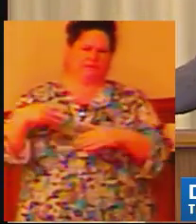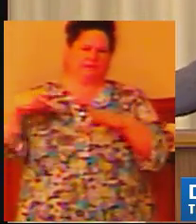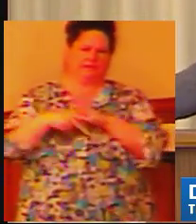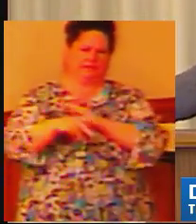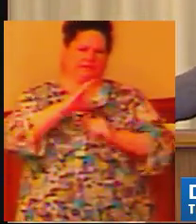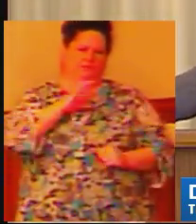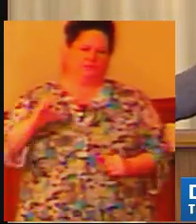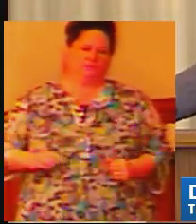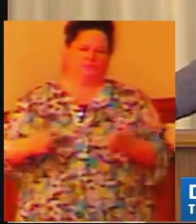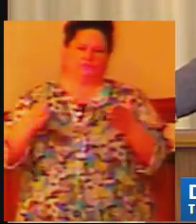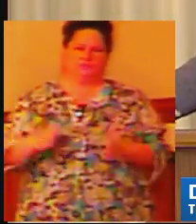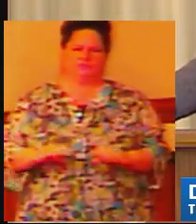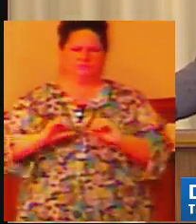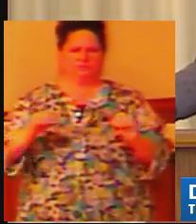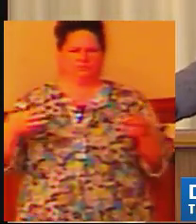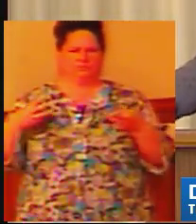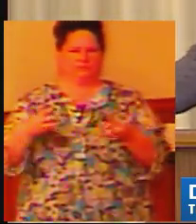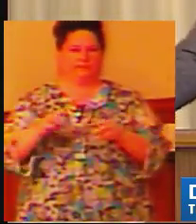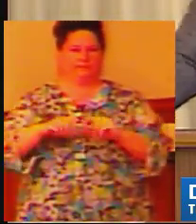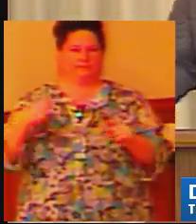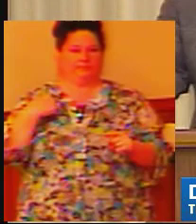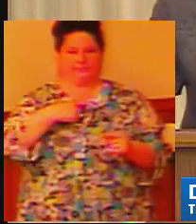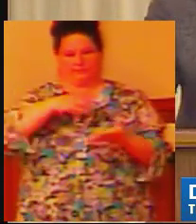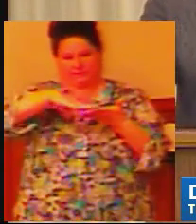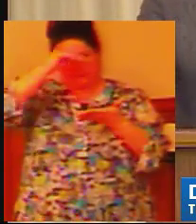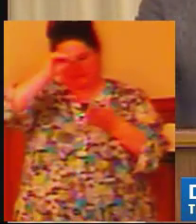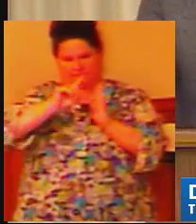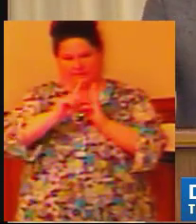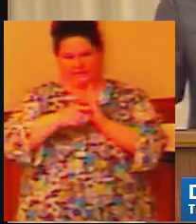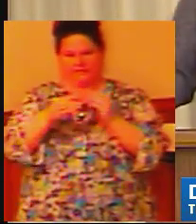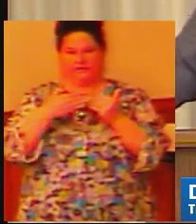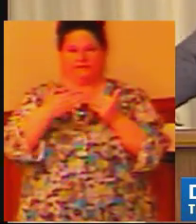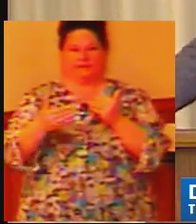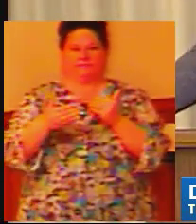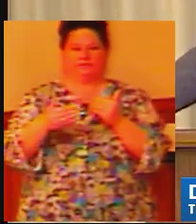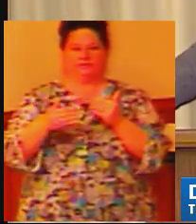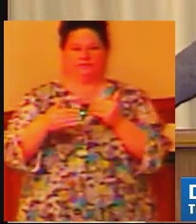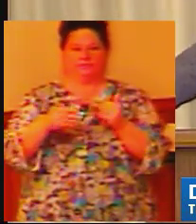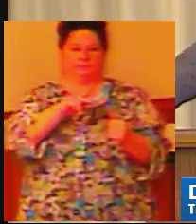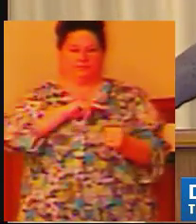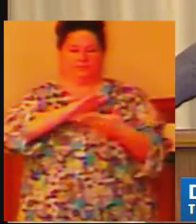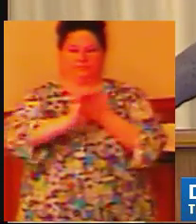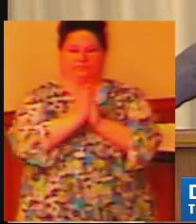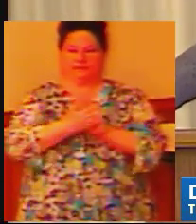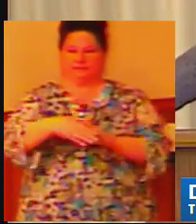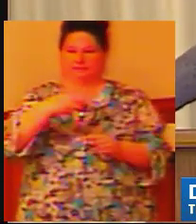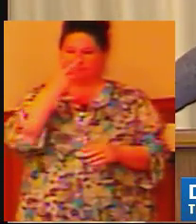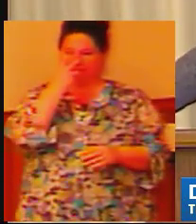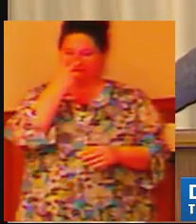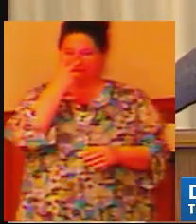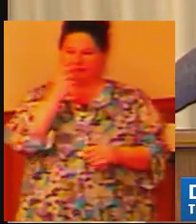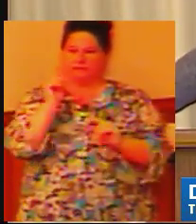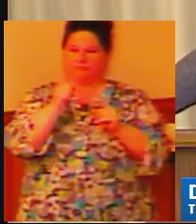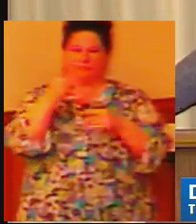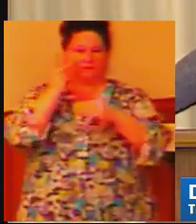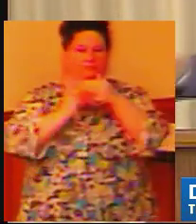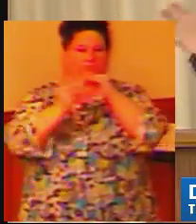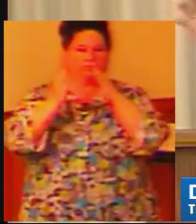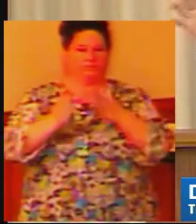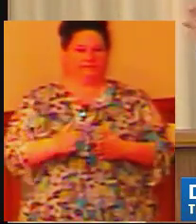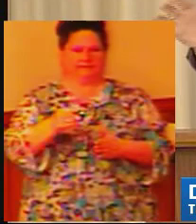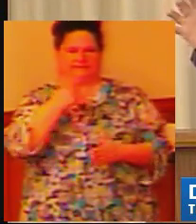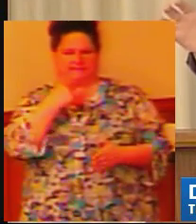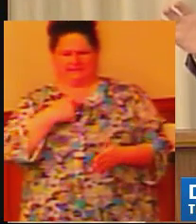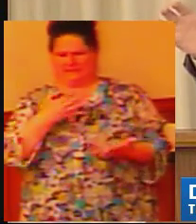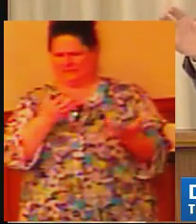no way. And we learn later on, after he became blind, he went to that prophet that God sent, and the guy's like, I don't want